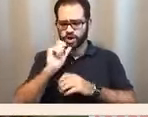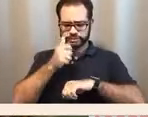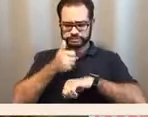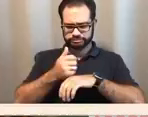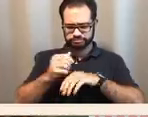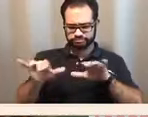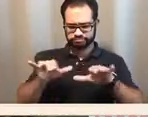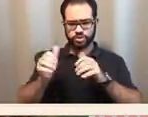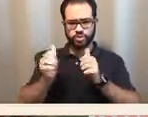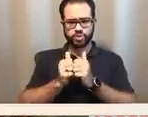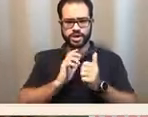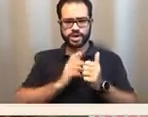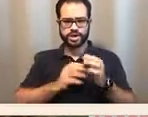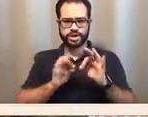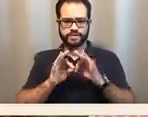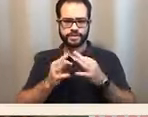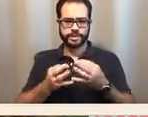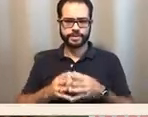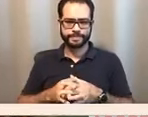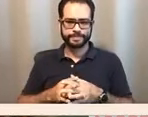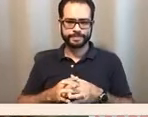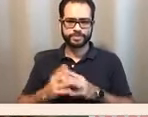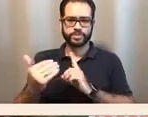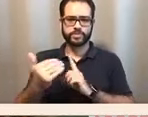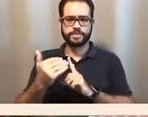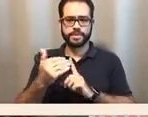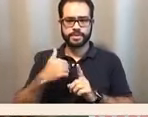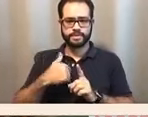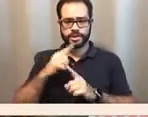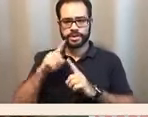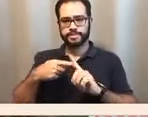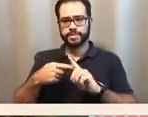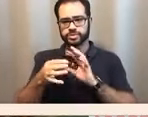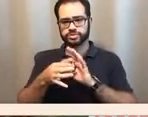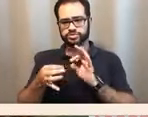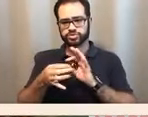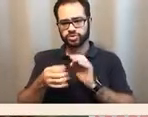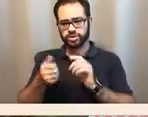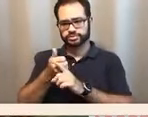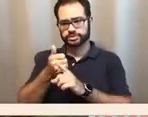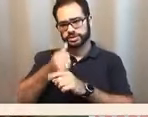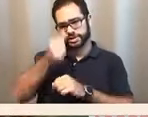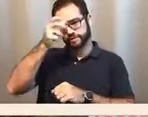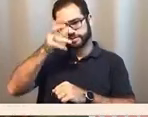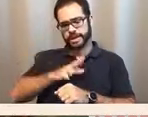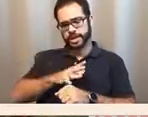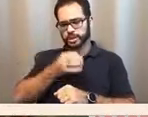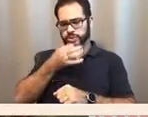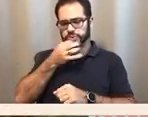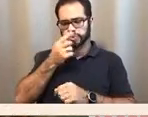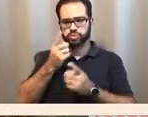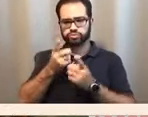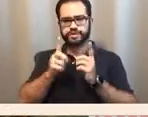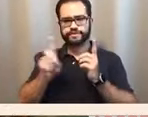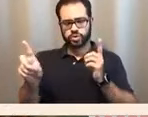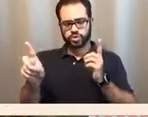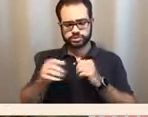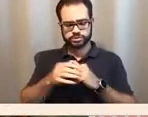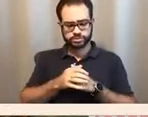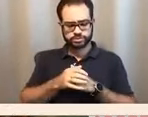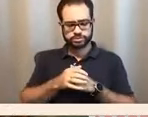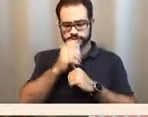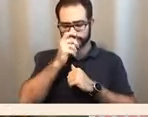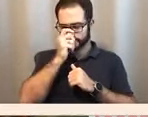families. It reminds me of a story of a man. He was about to get a divorce. He was at his wit's